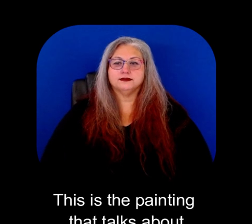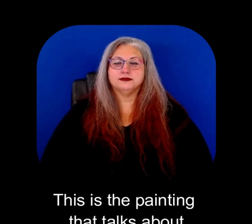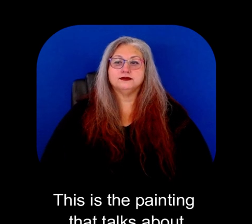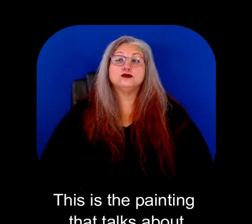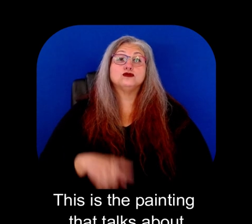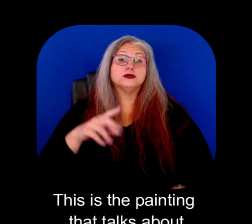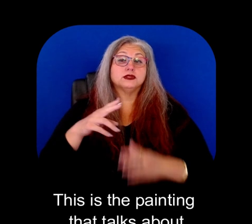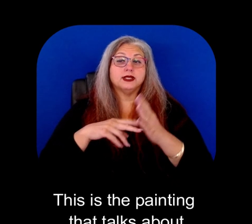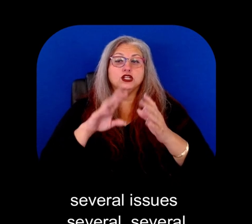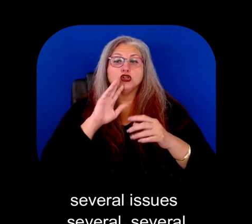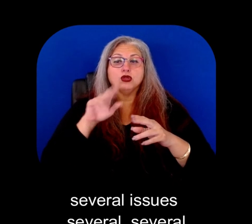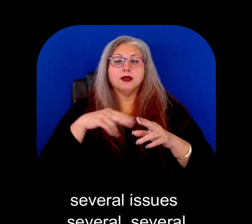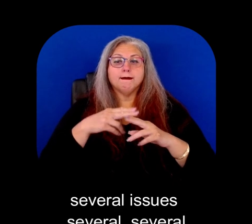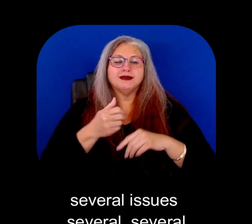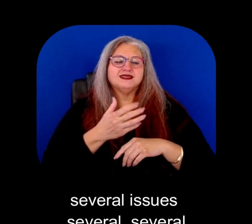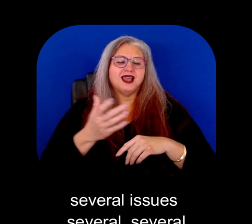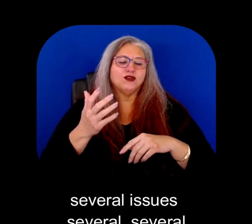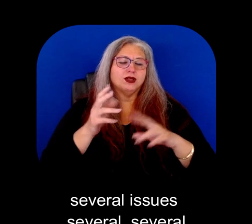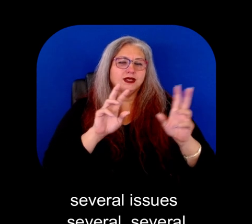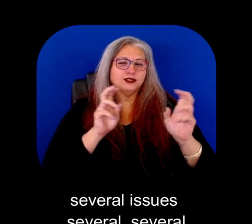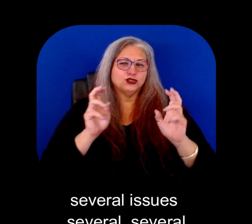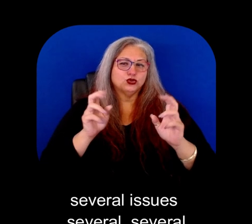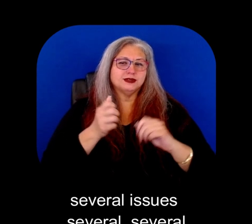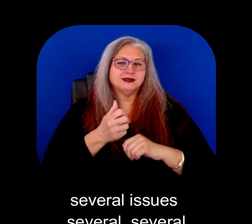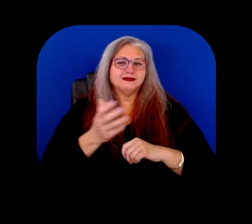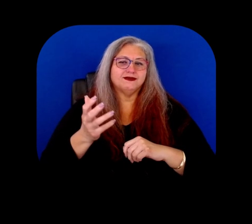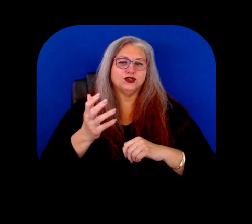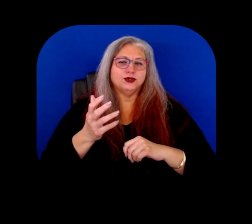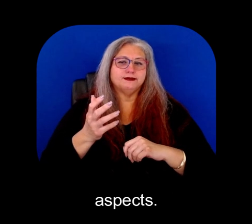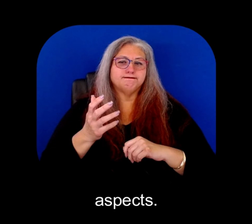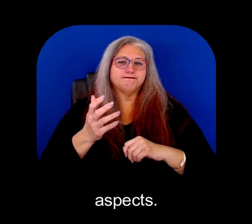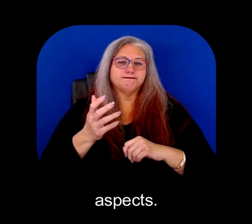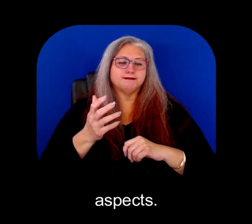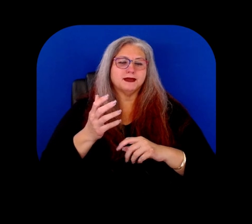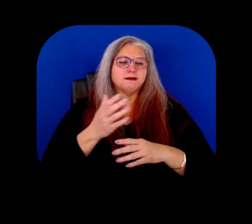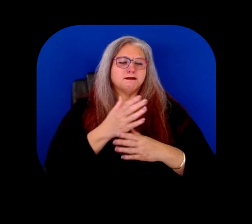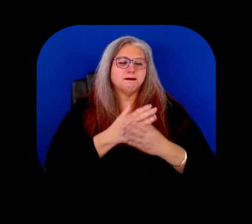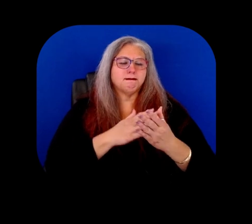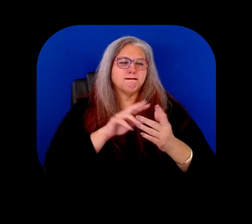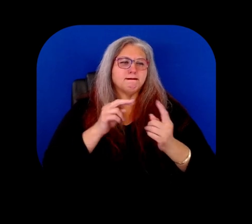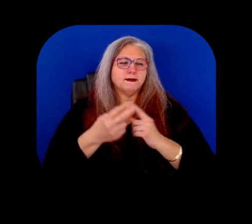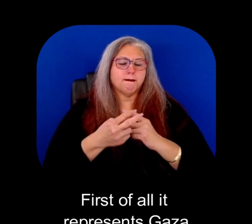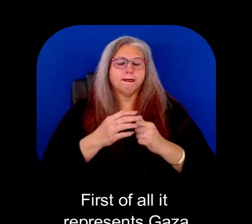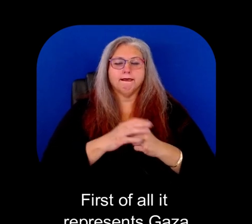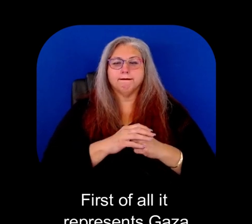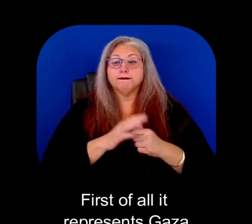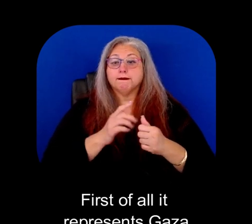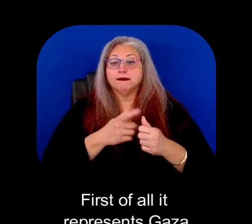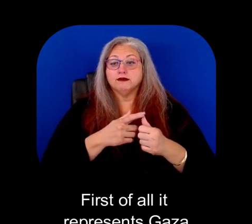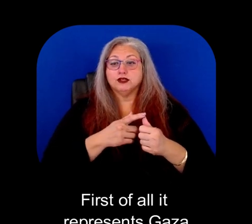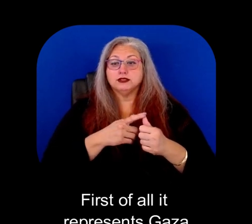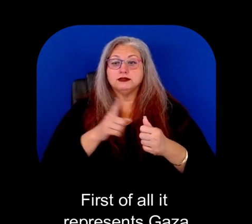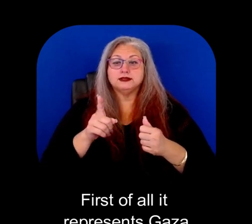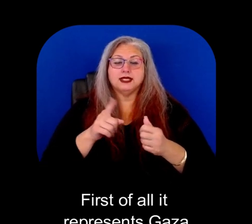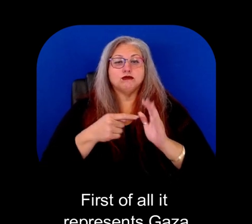This is the painting that talks about several issues, several aspects. First of all,